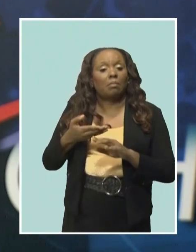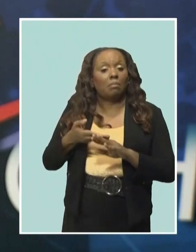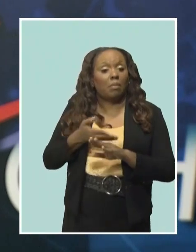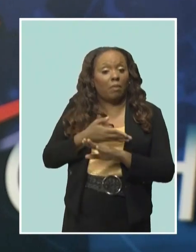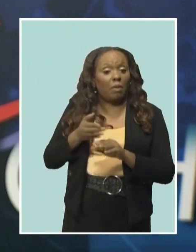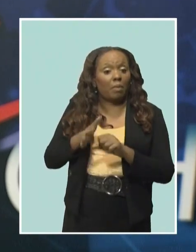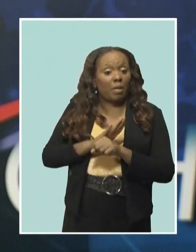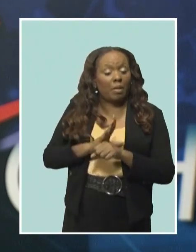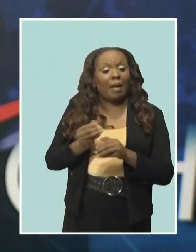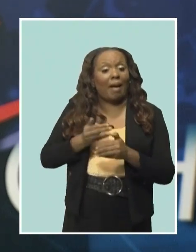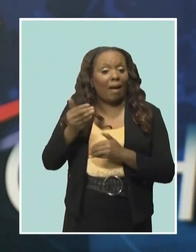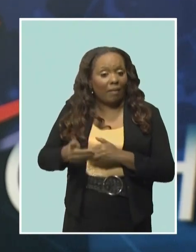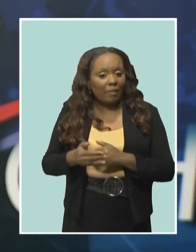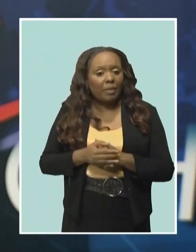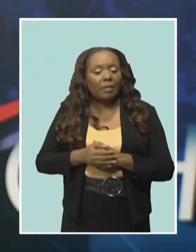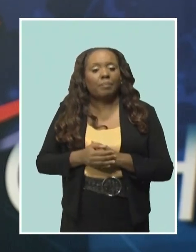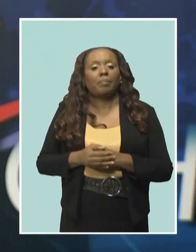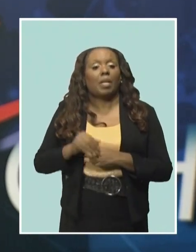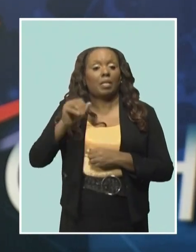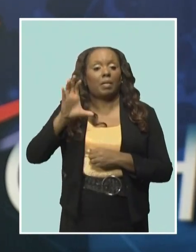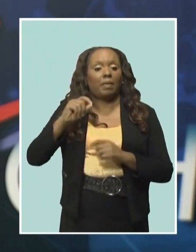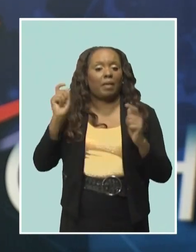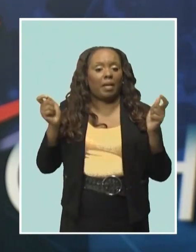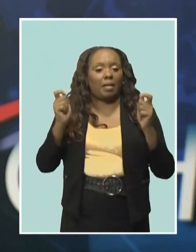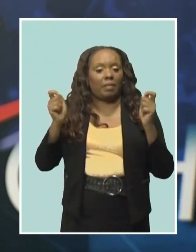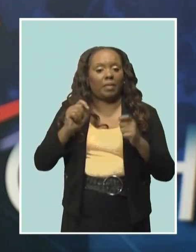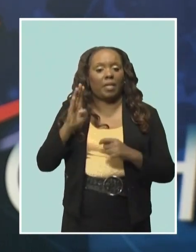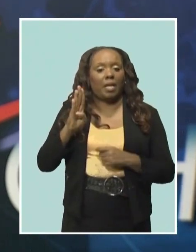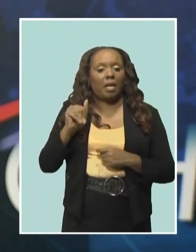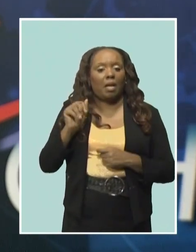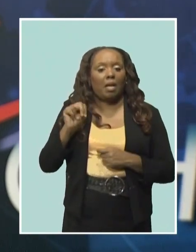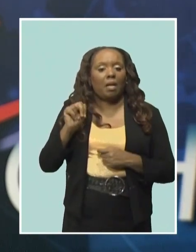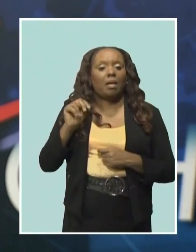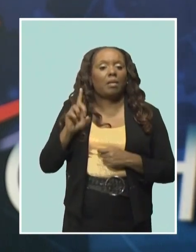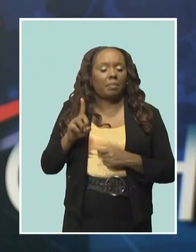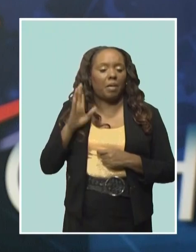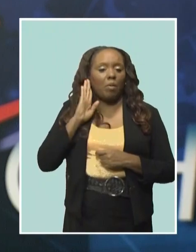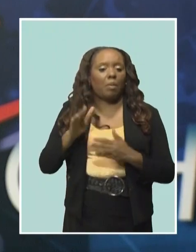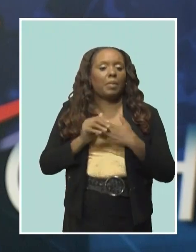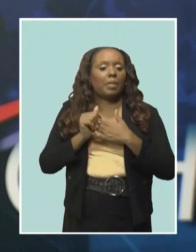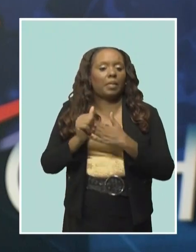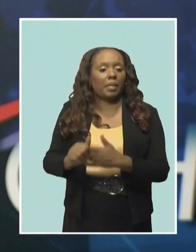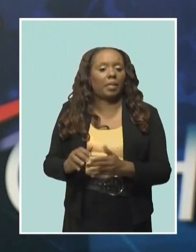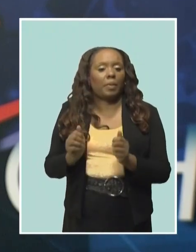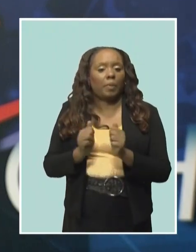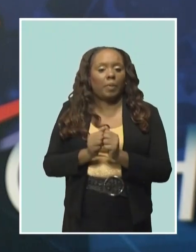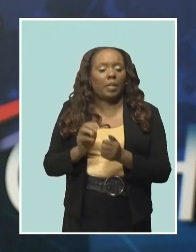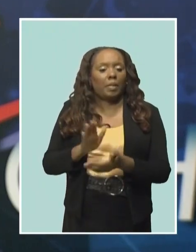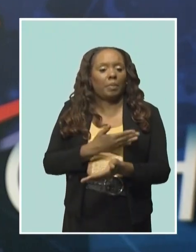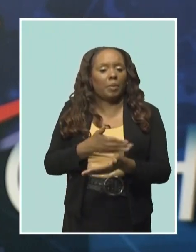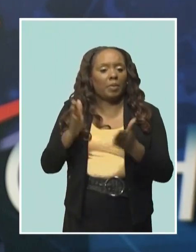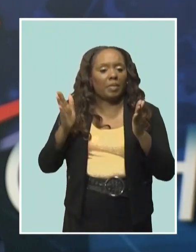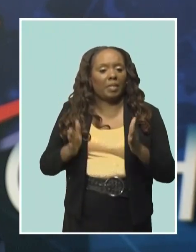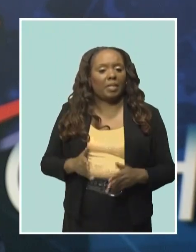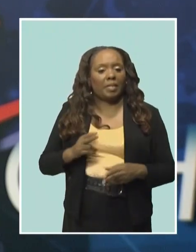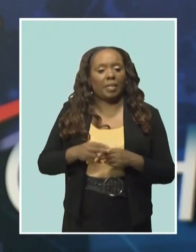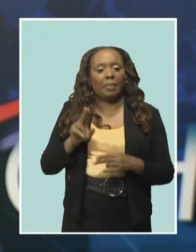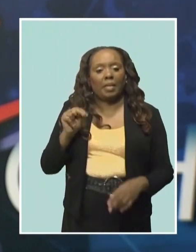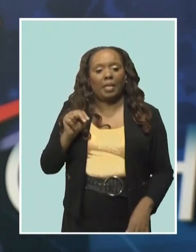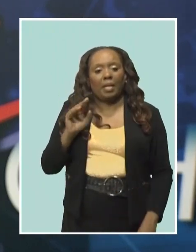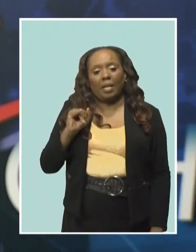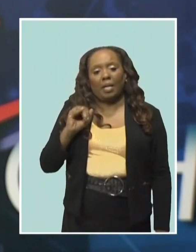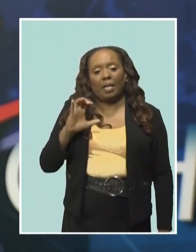hints that the 50th anniversary band, which will be led by renowned musician Nicholas Branker, will perhaps see a name change with